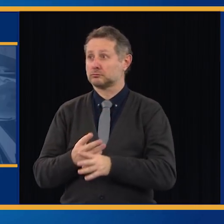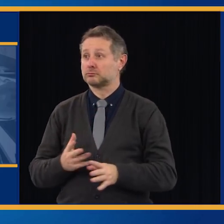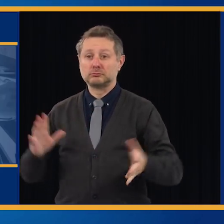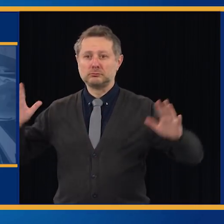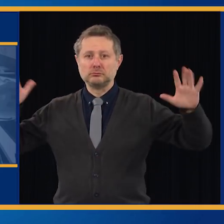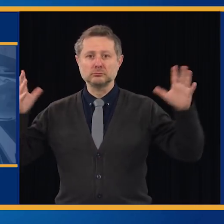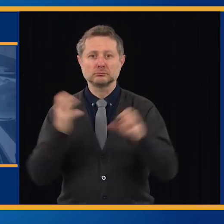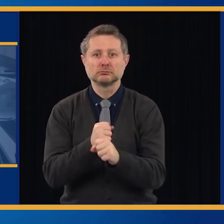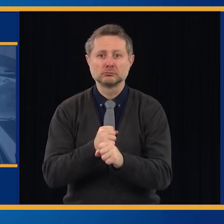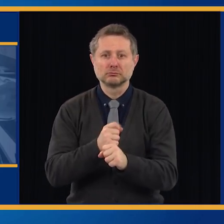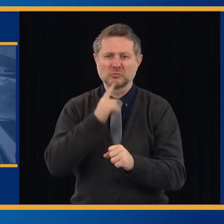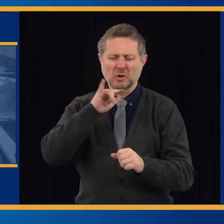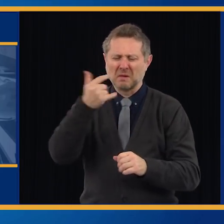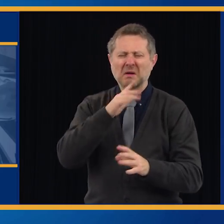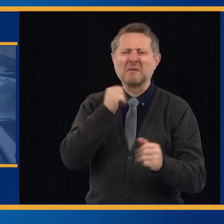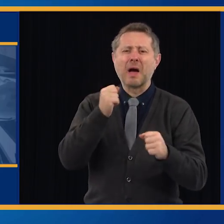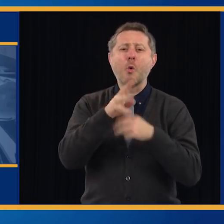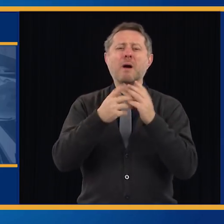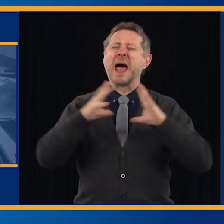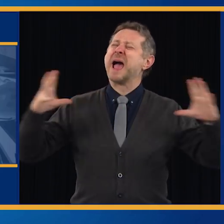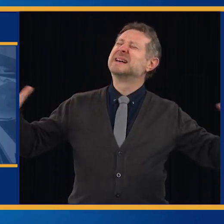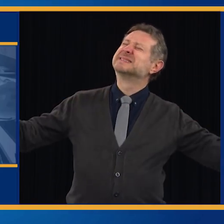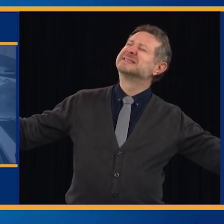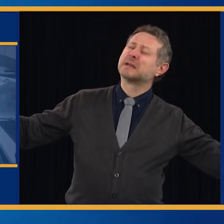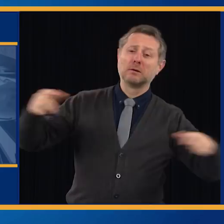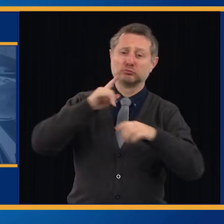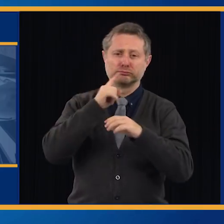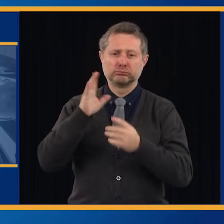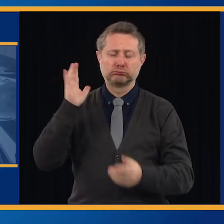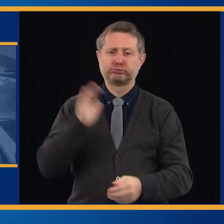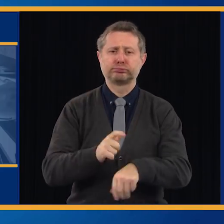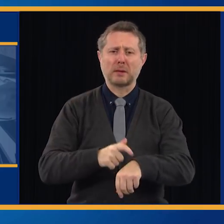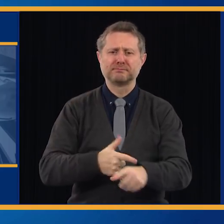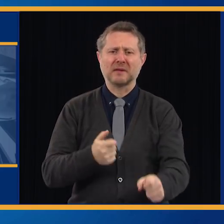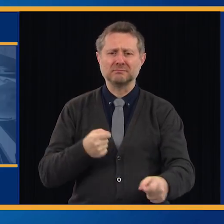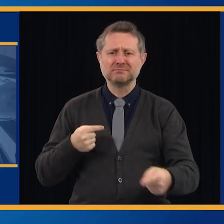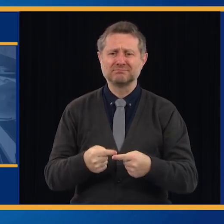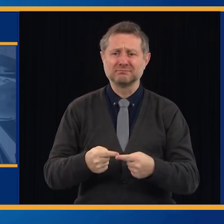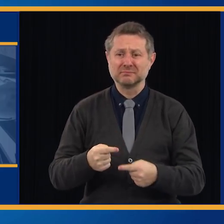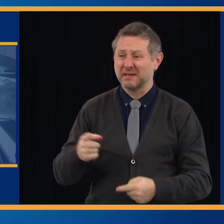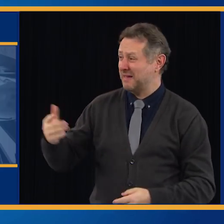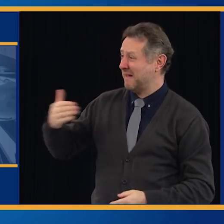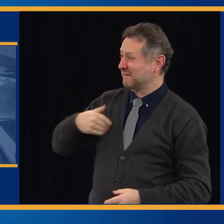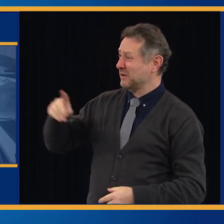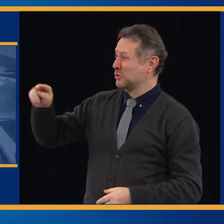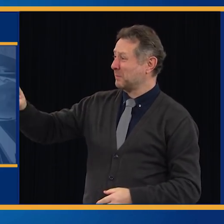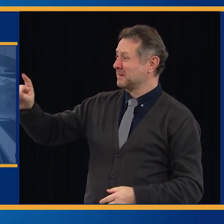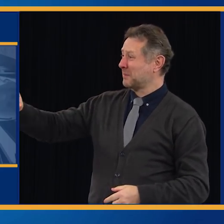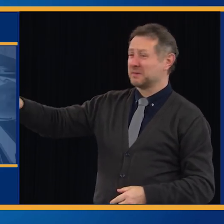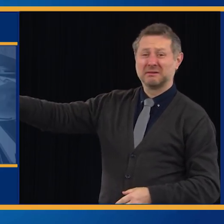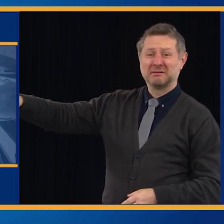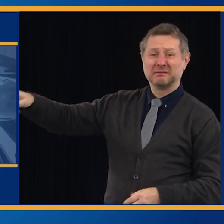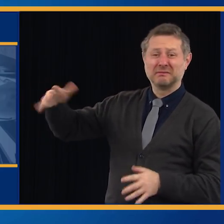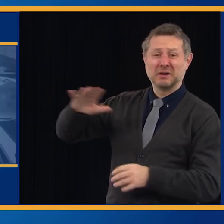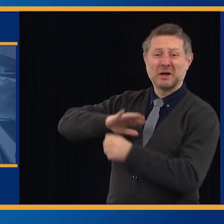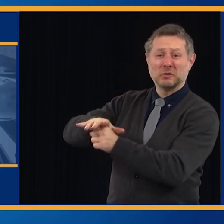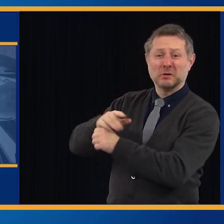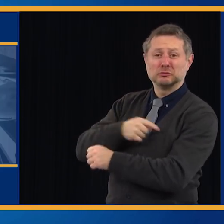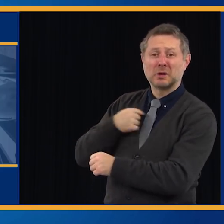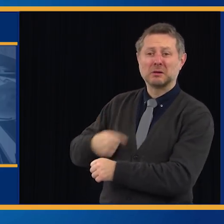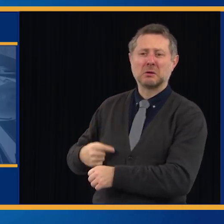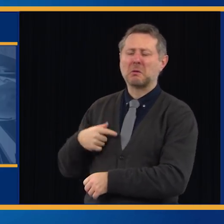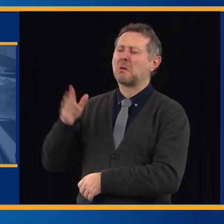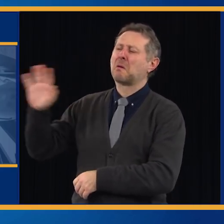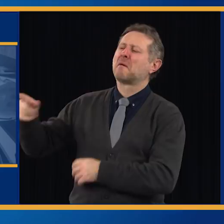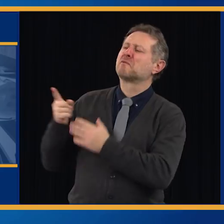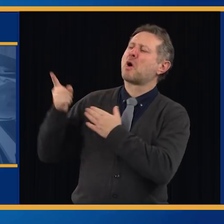there's a virus in China last November, December. China says, don't worry, we're taking care of it. Yeah, but all you need